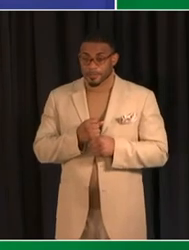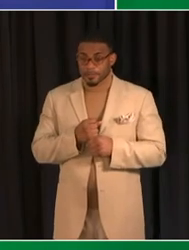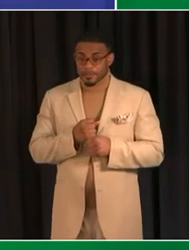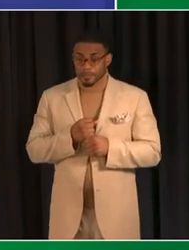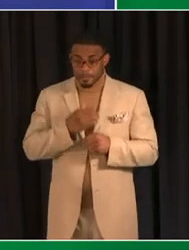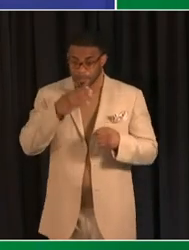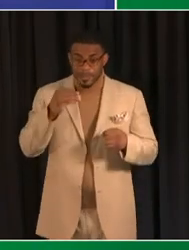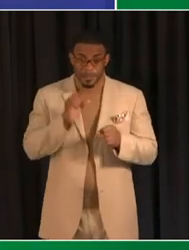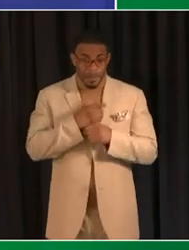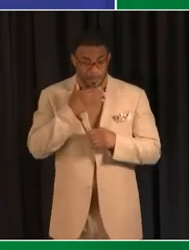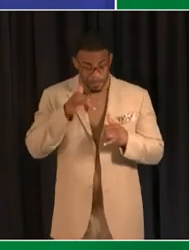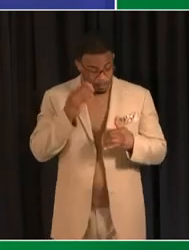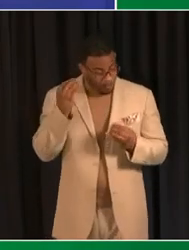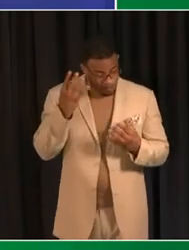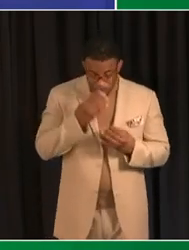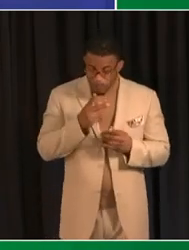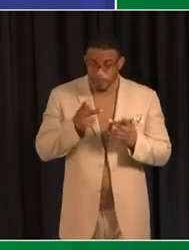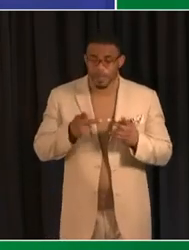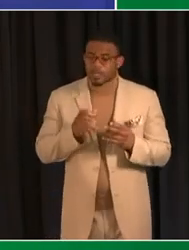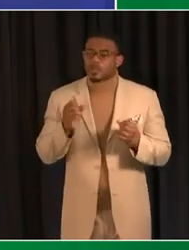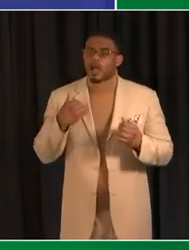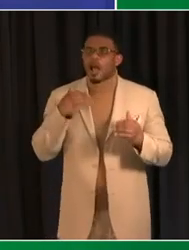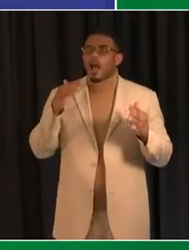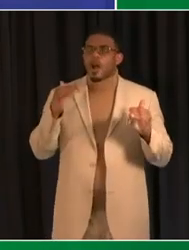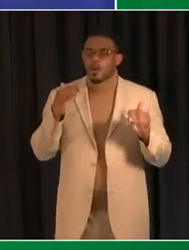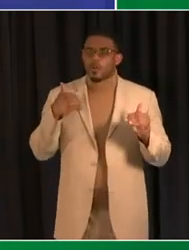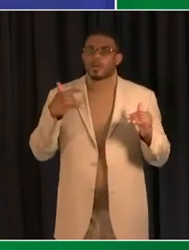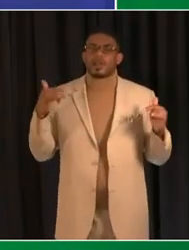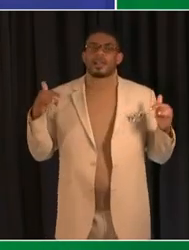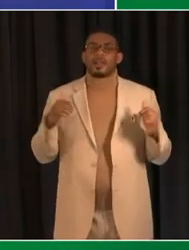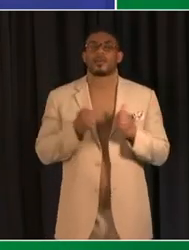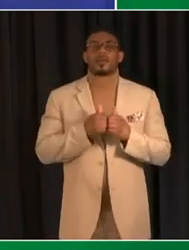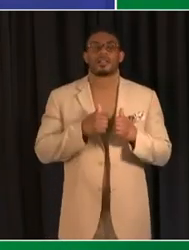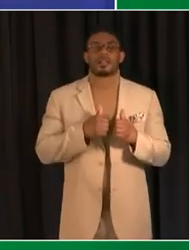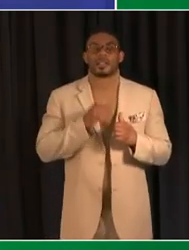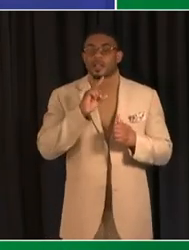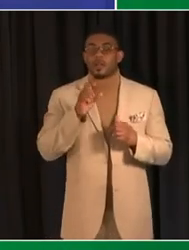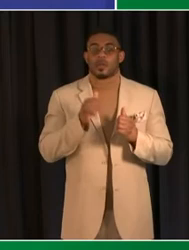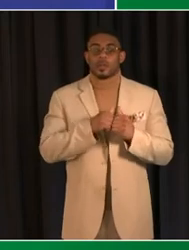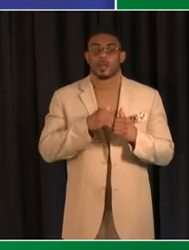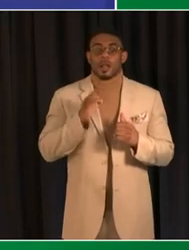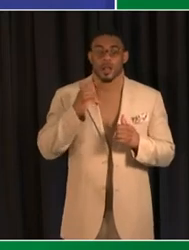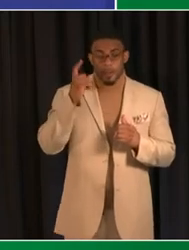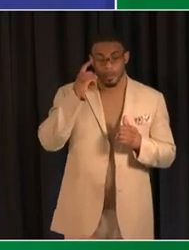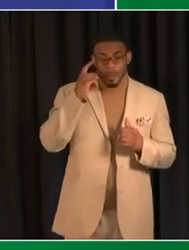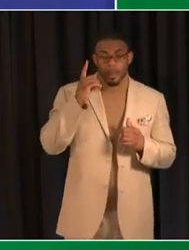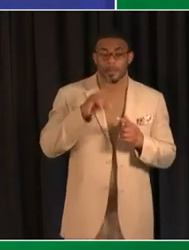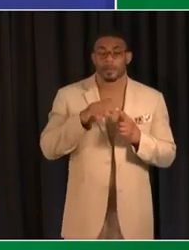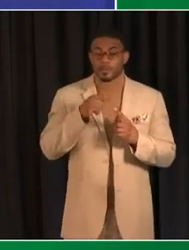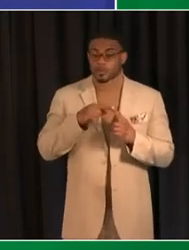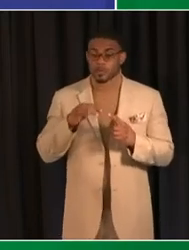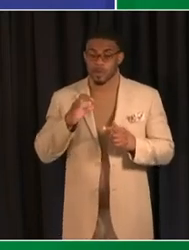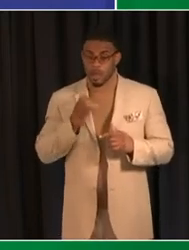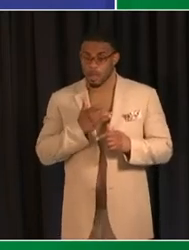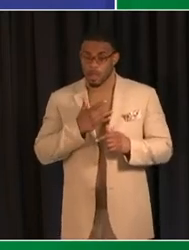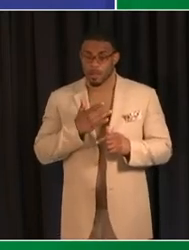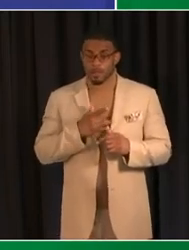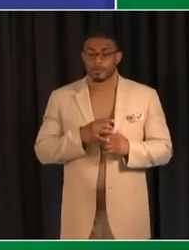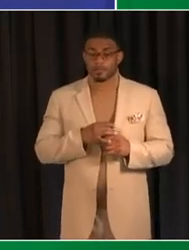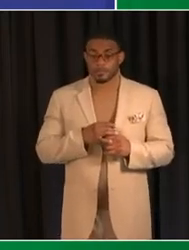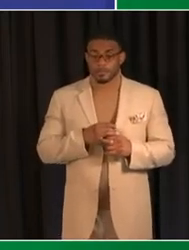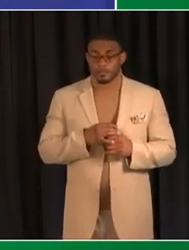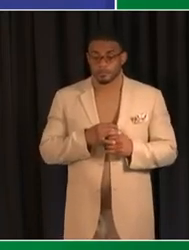recreate and make better this beautiful place. And so I hope that we come with it not only with our mind, but from our